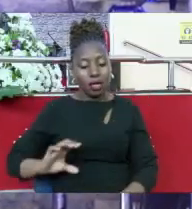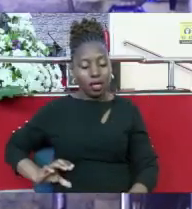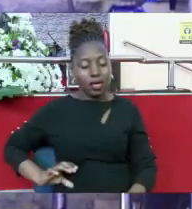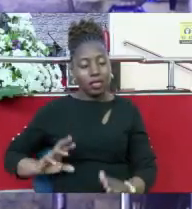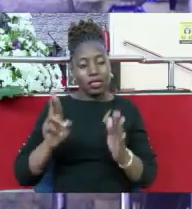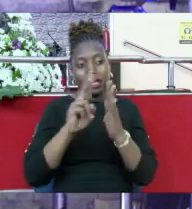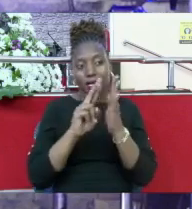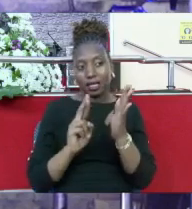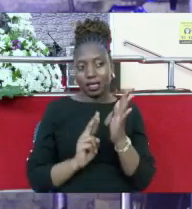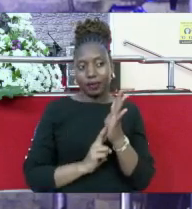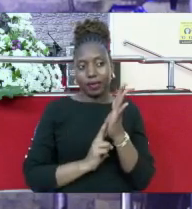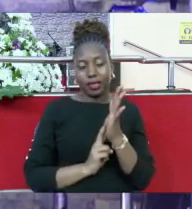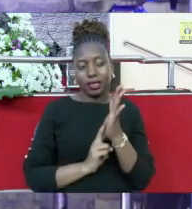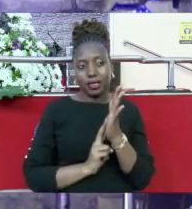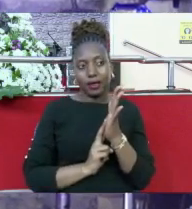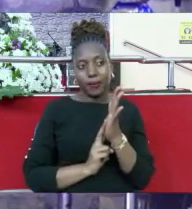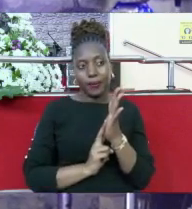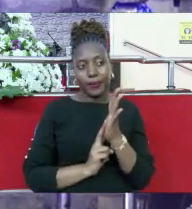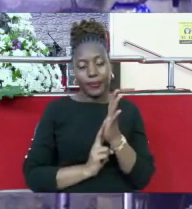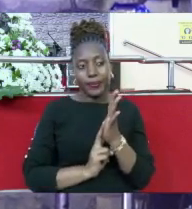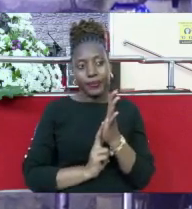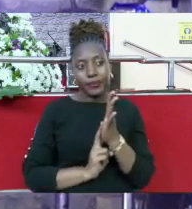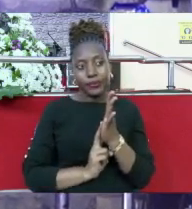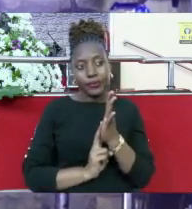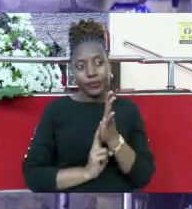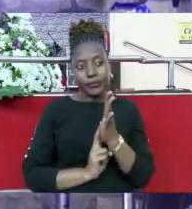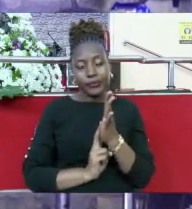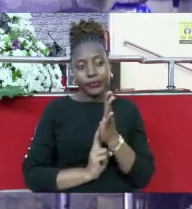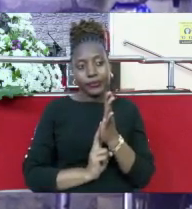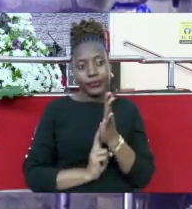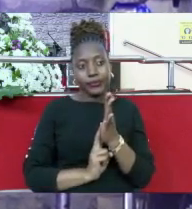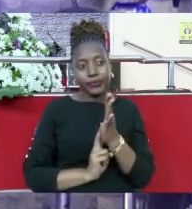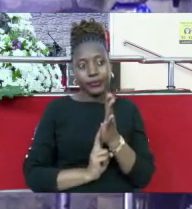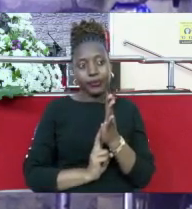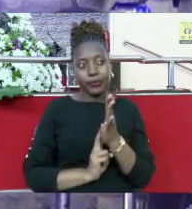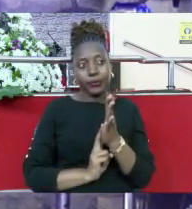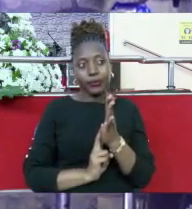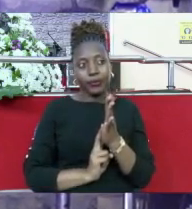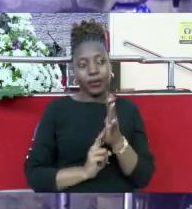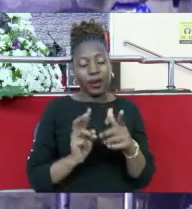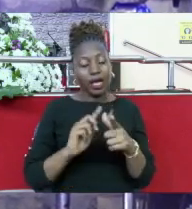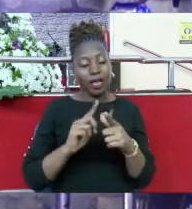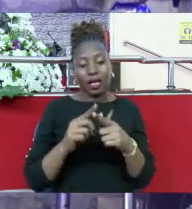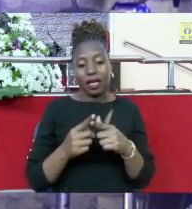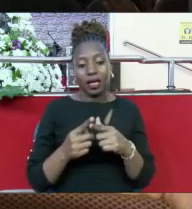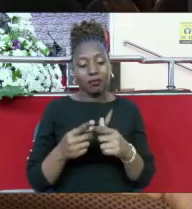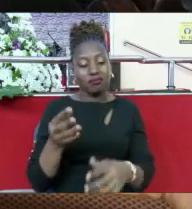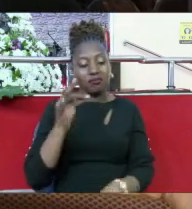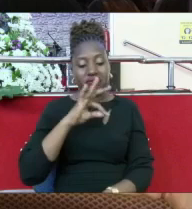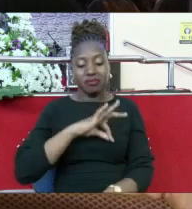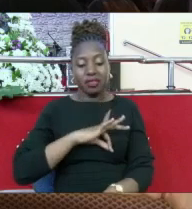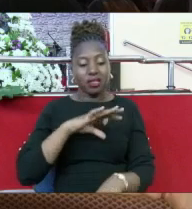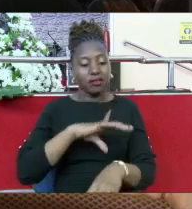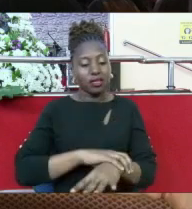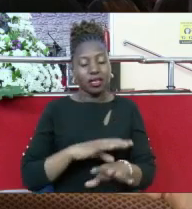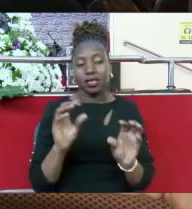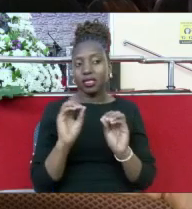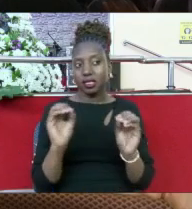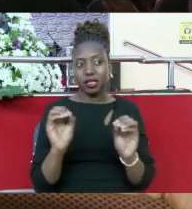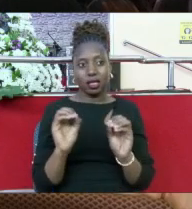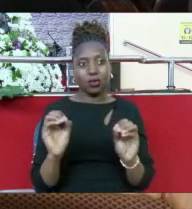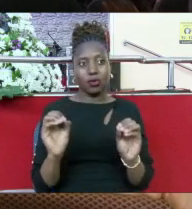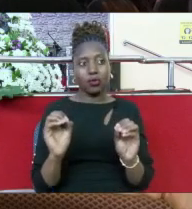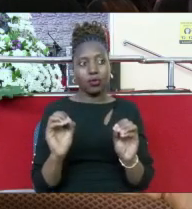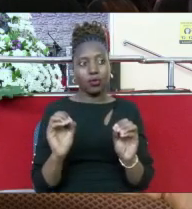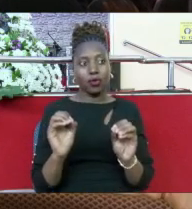disciplines, tukikosa kutendeza kazi zile nidhamu za Kristo, there are no fruits. Hakutakuwa na matunda. That is why you